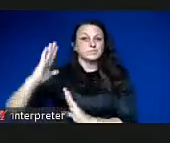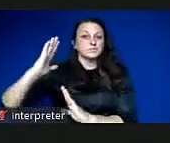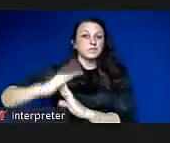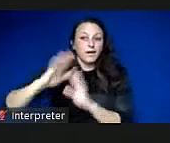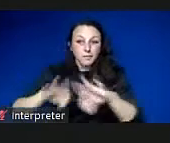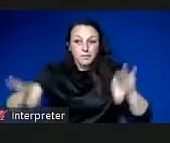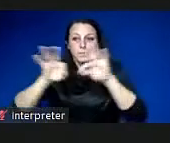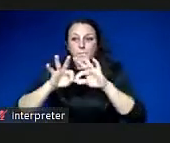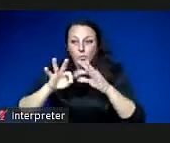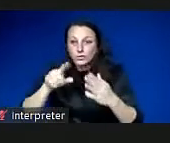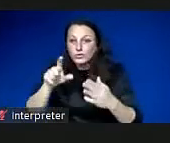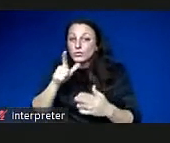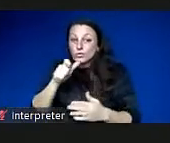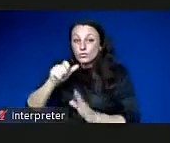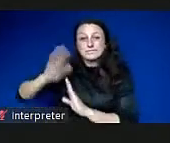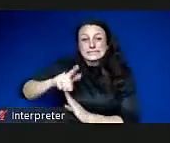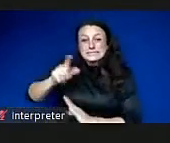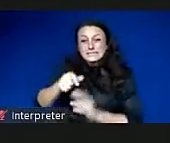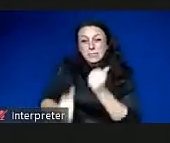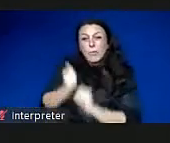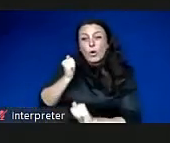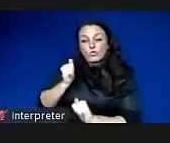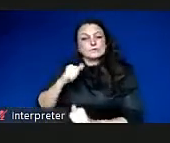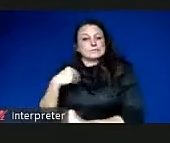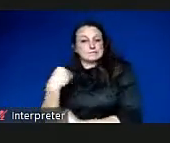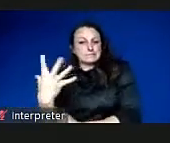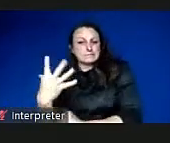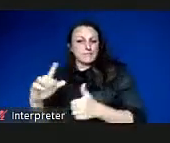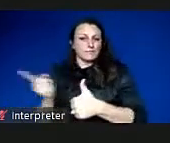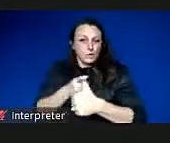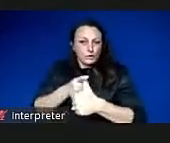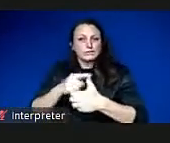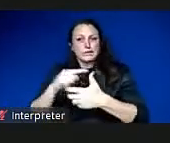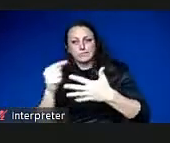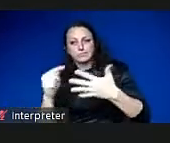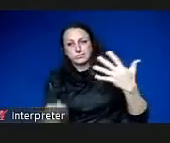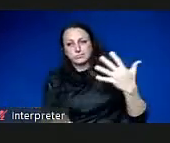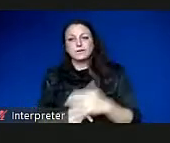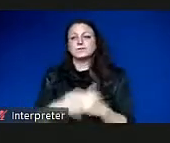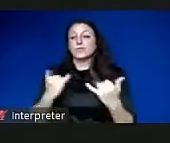possible. Now I will turn it over to my colleague, Bonnie Silva.